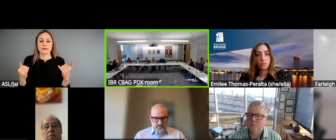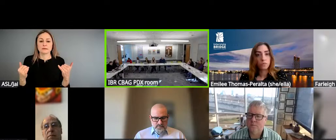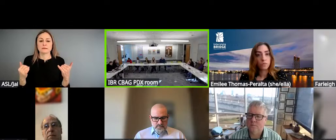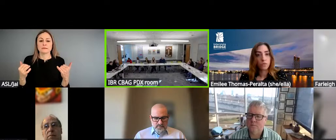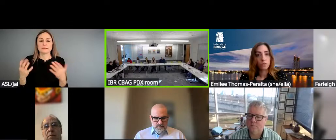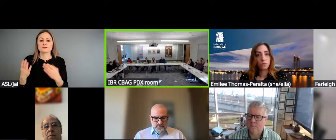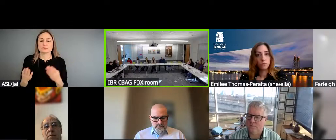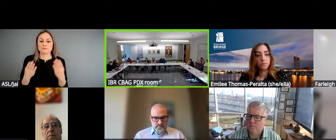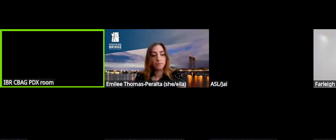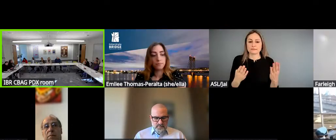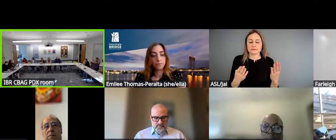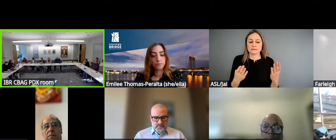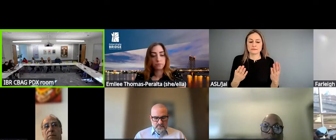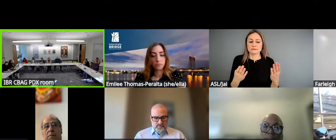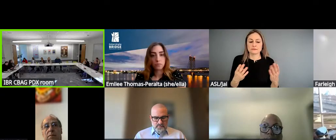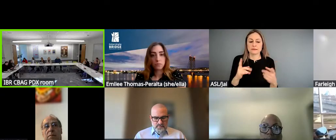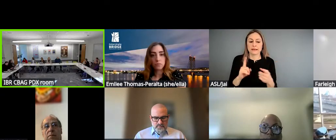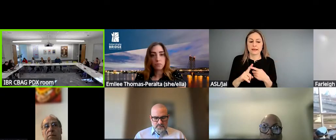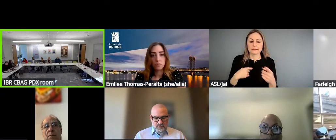at the C-Tran board